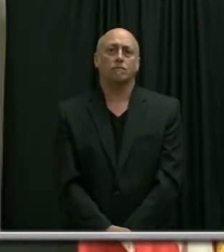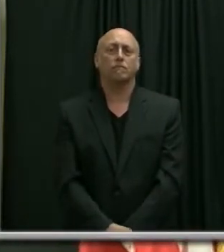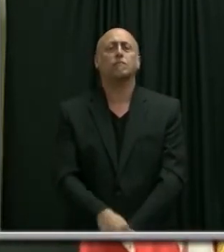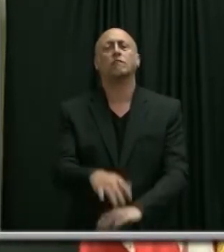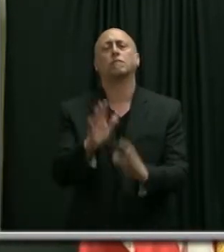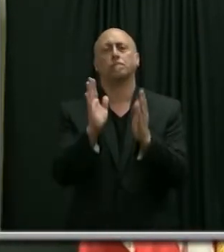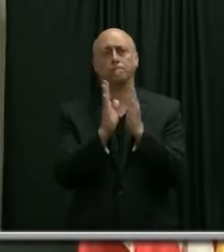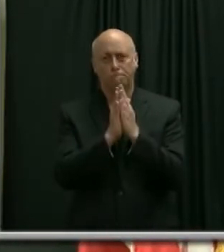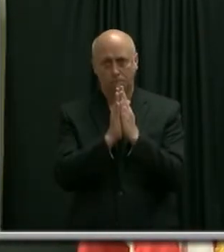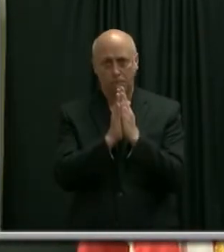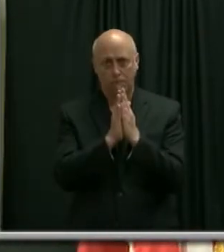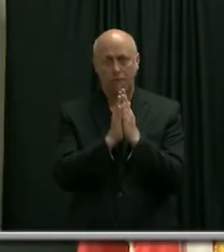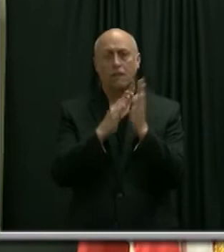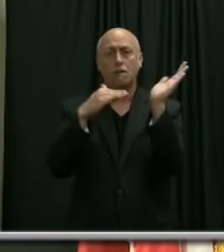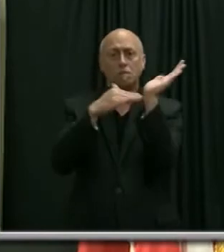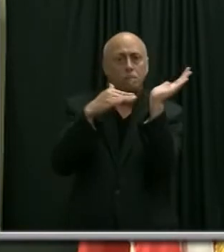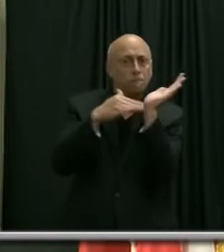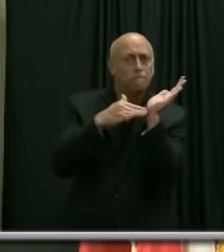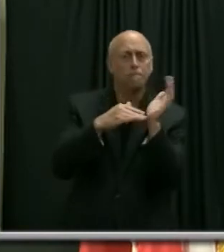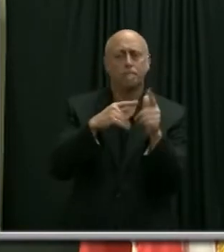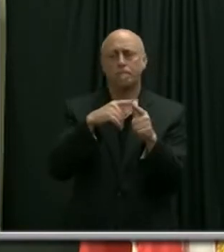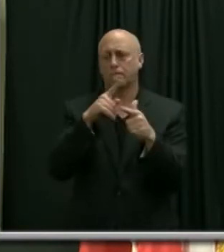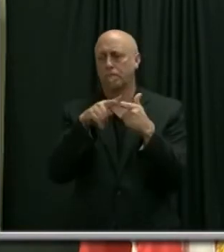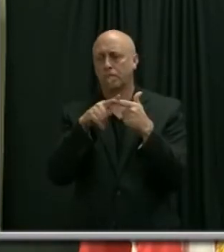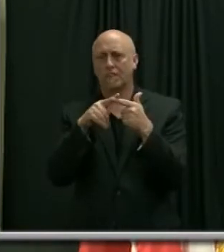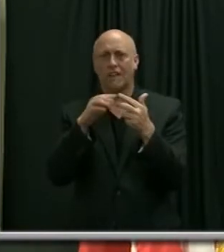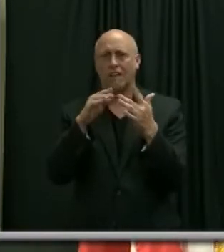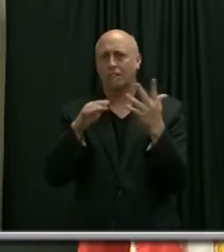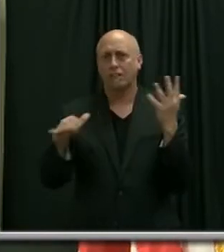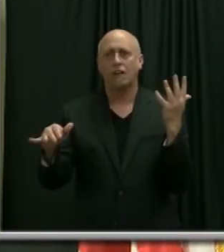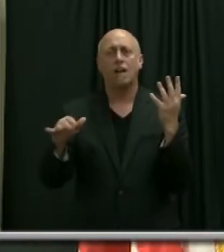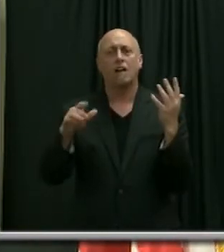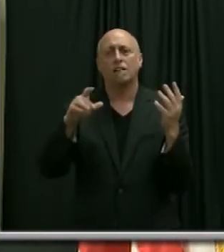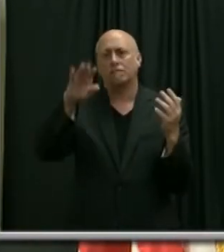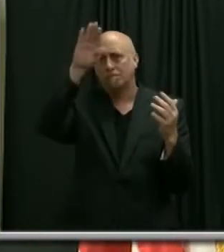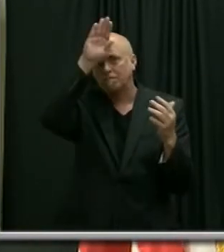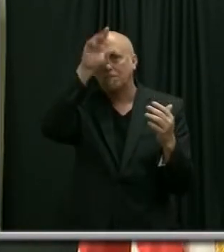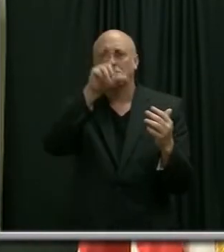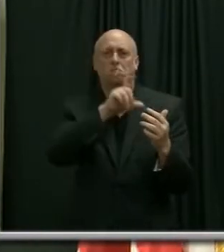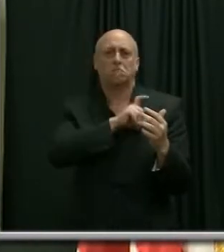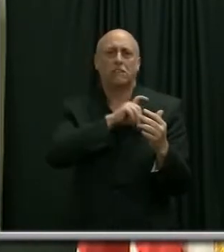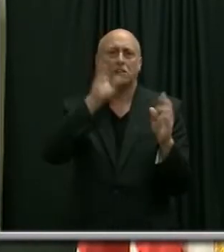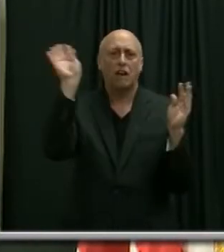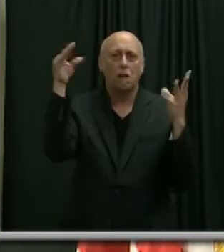Yes, healthcare workers, our first-line responders,